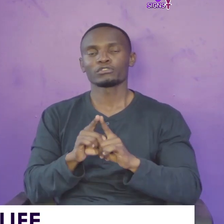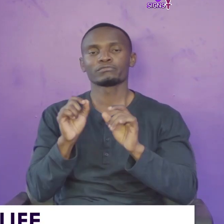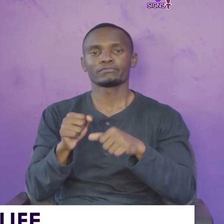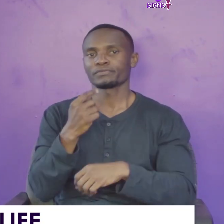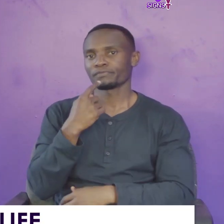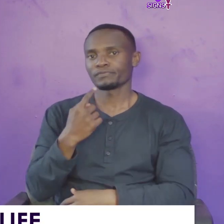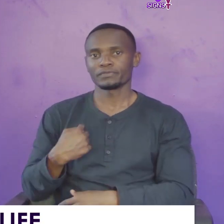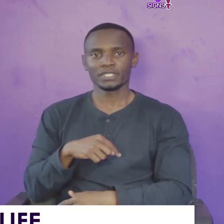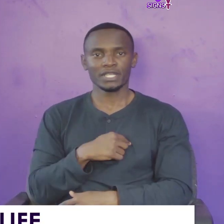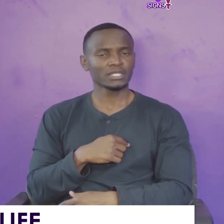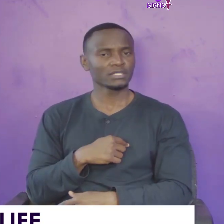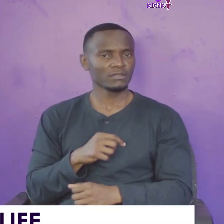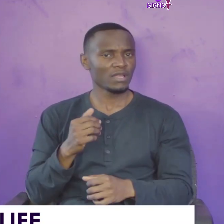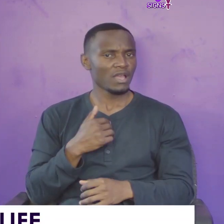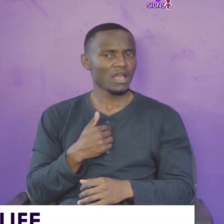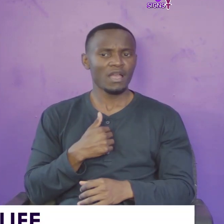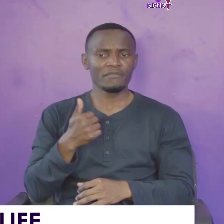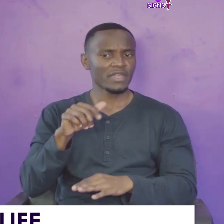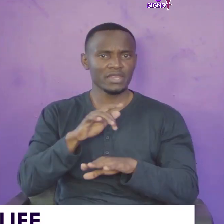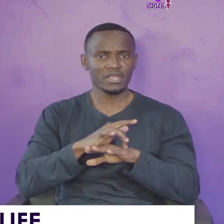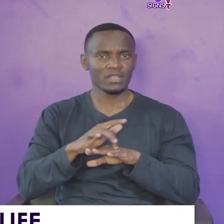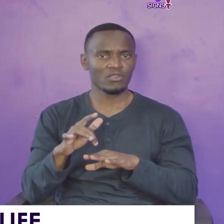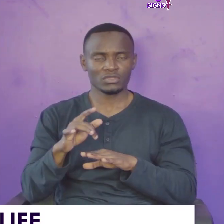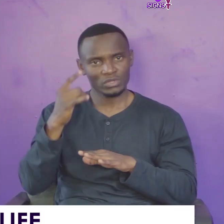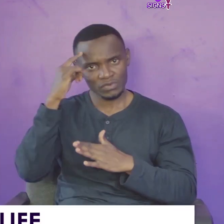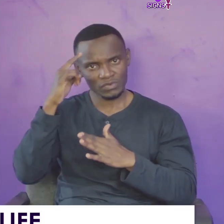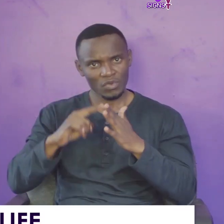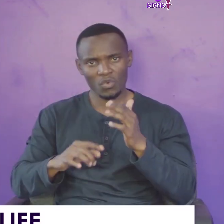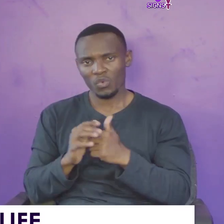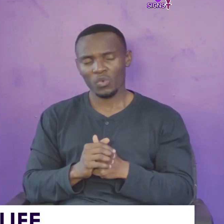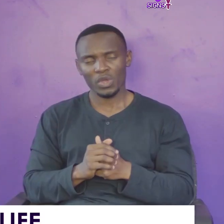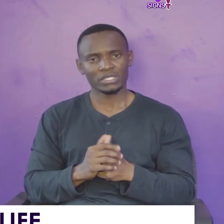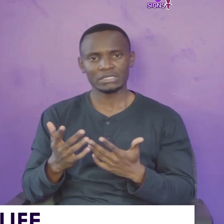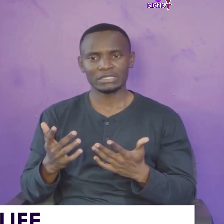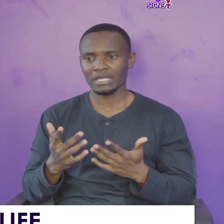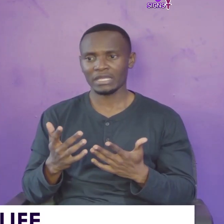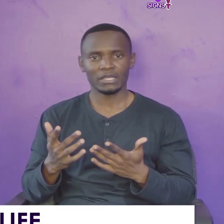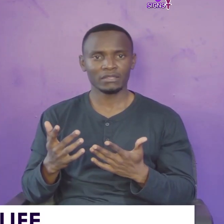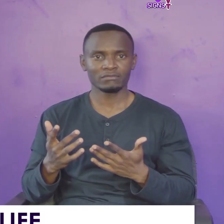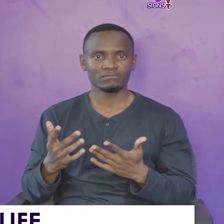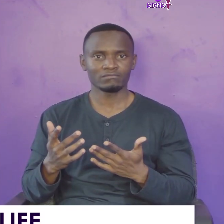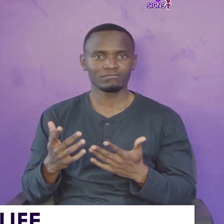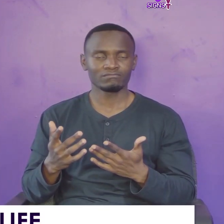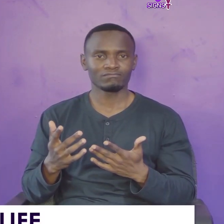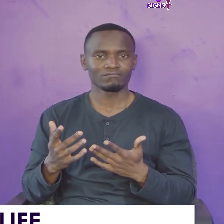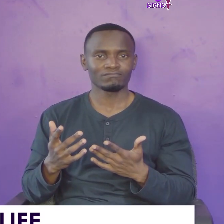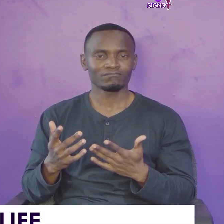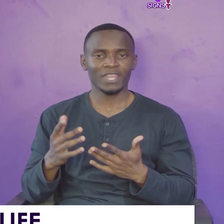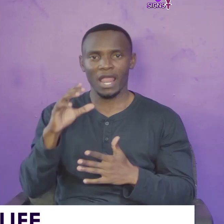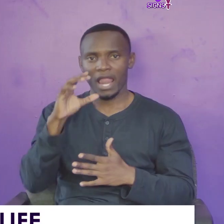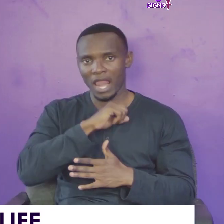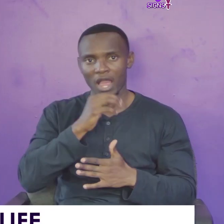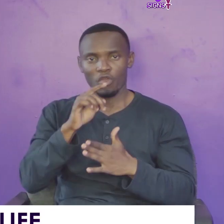there consequences Yes. to these lapses in ethics? Oh, definitely.